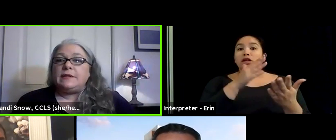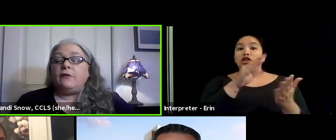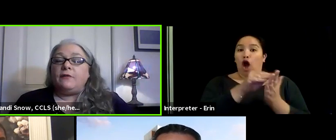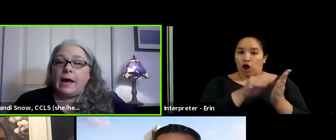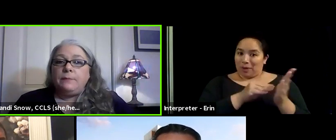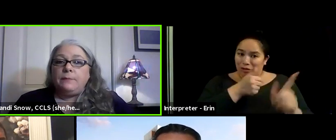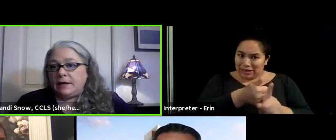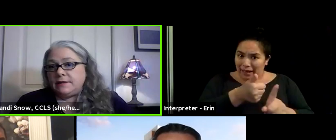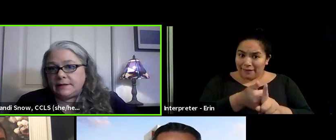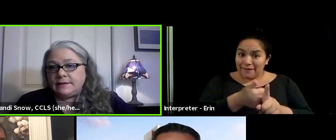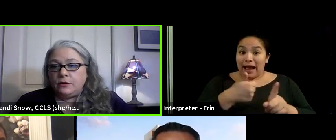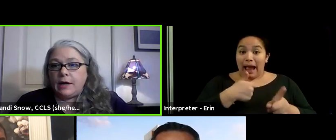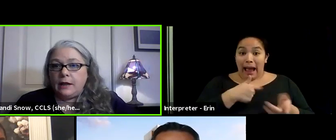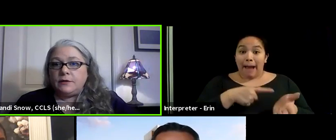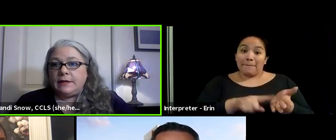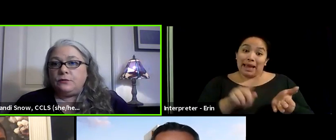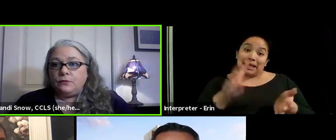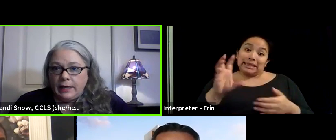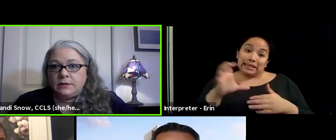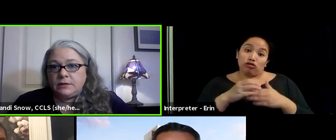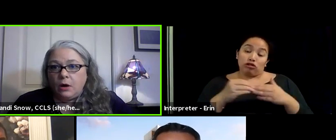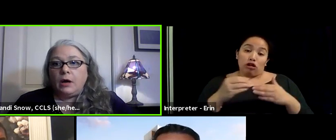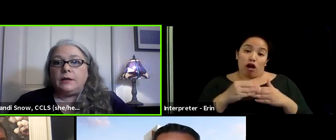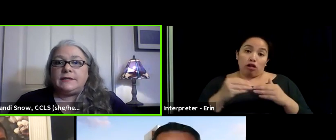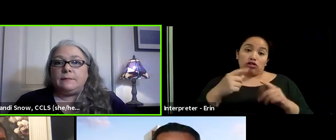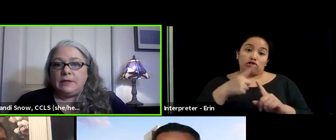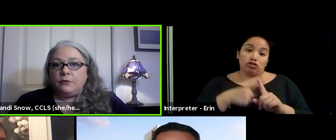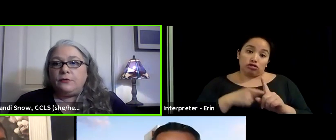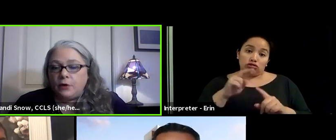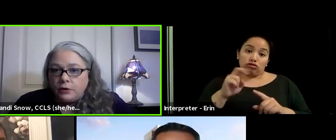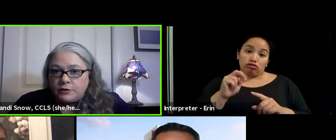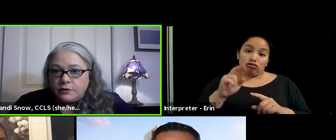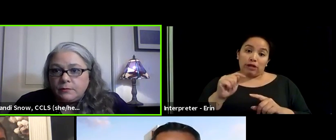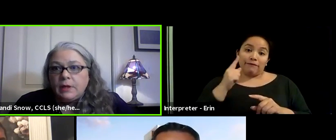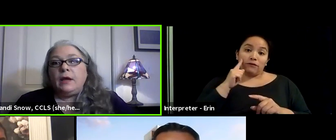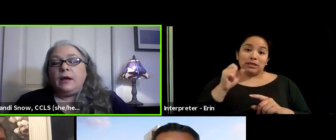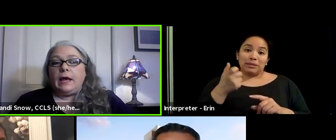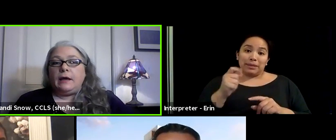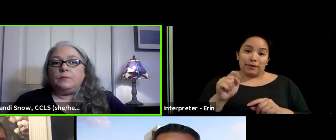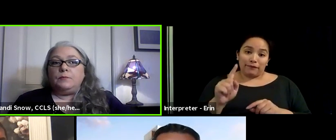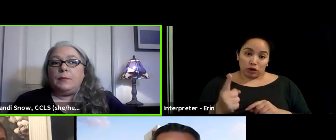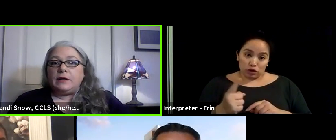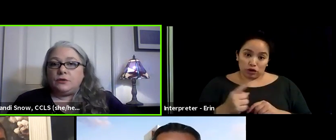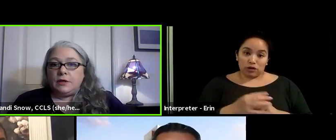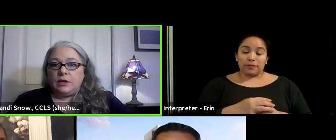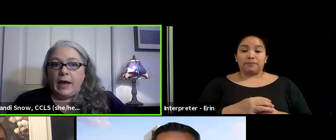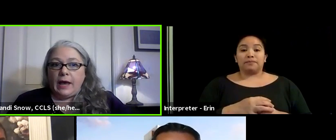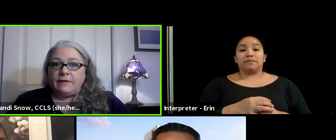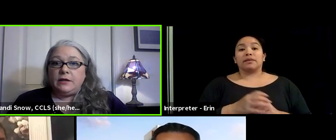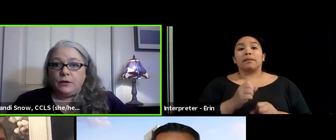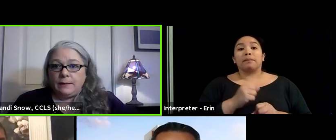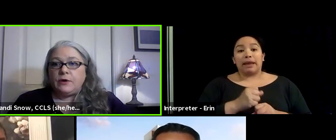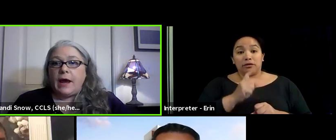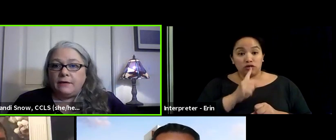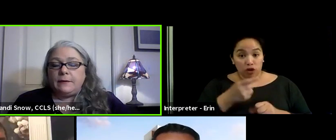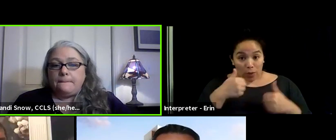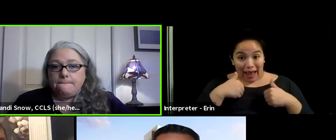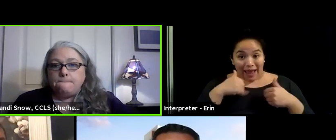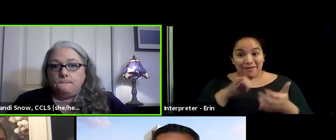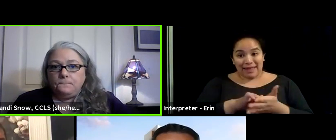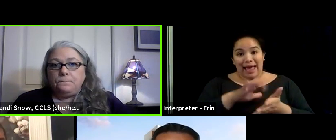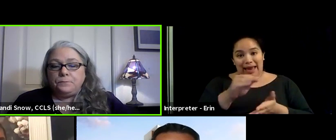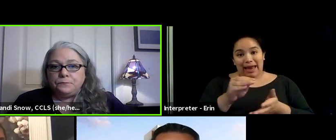for yourself. I paid $600 in rent on September 1st, and make sure that you have that and you keep track